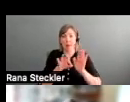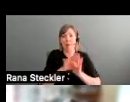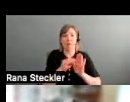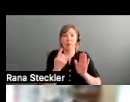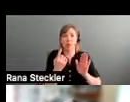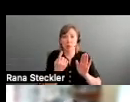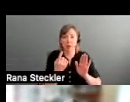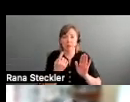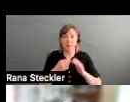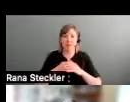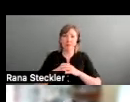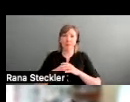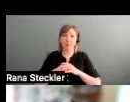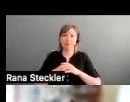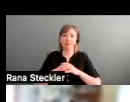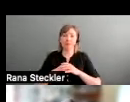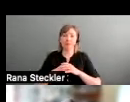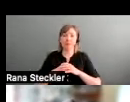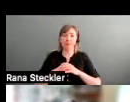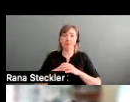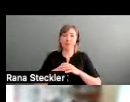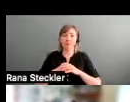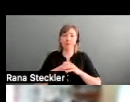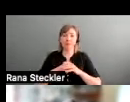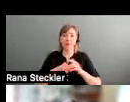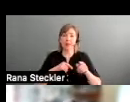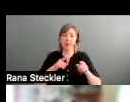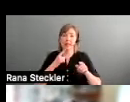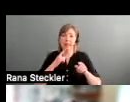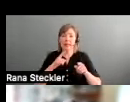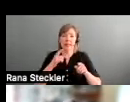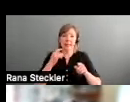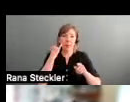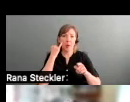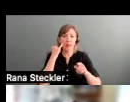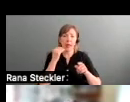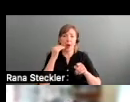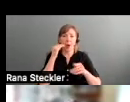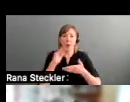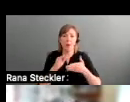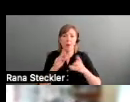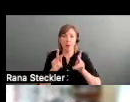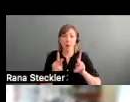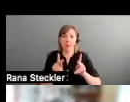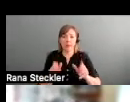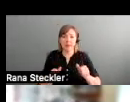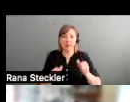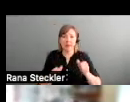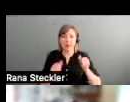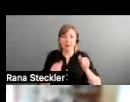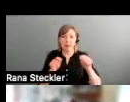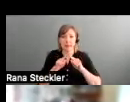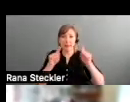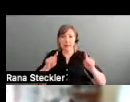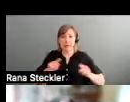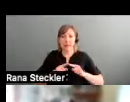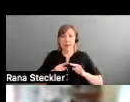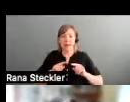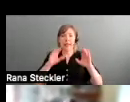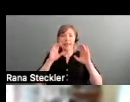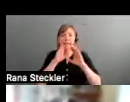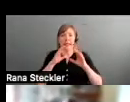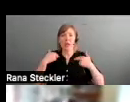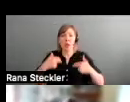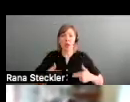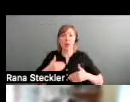one, which is a supposedly a homeless person that's holding a sign that says seeking human kindness.